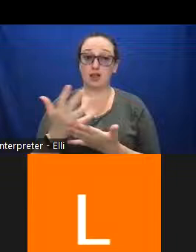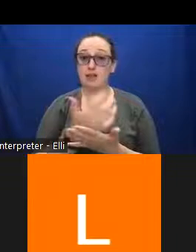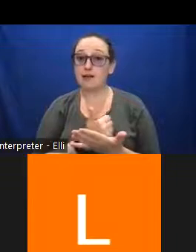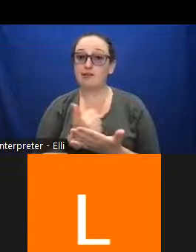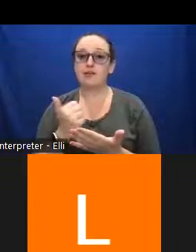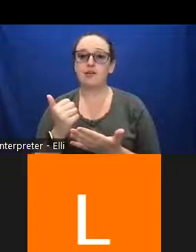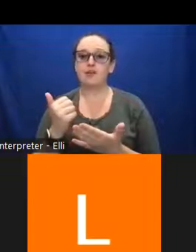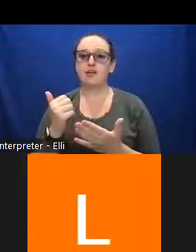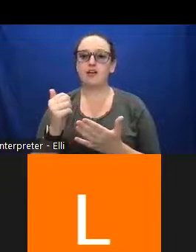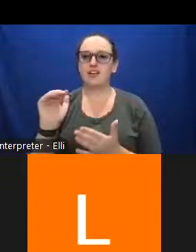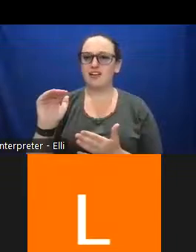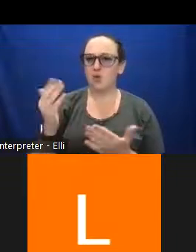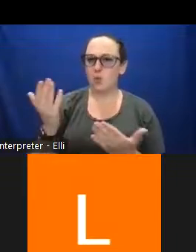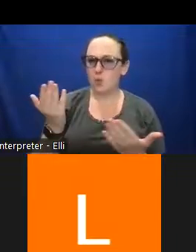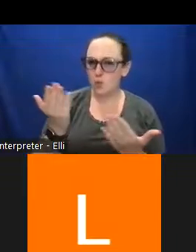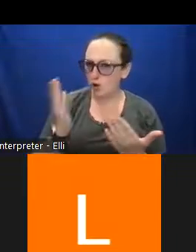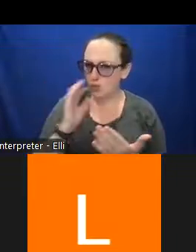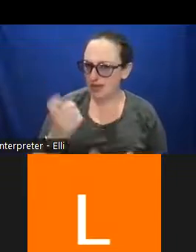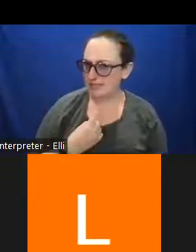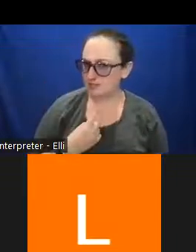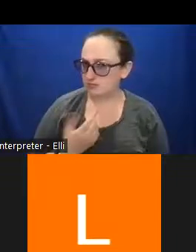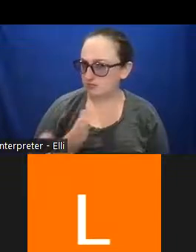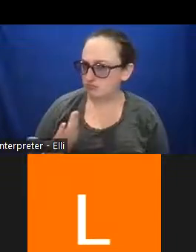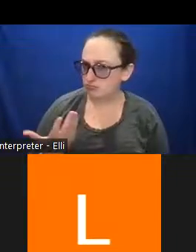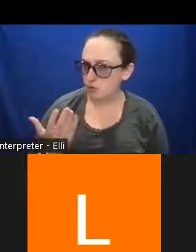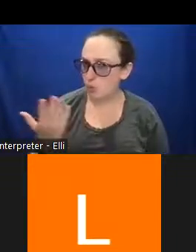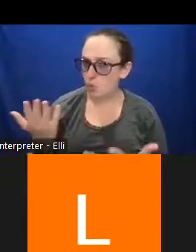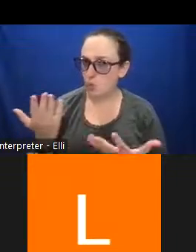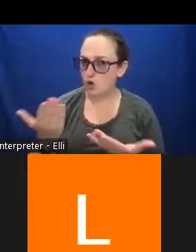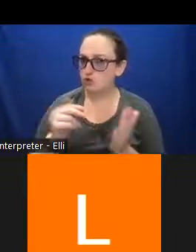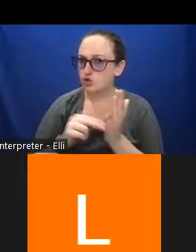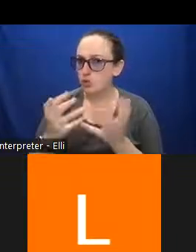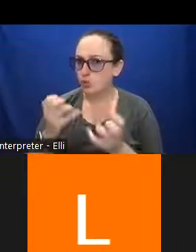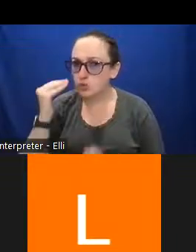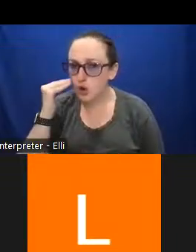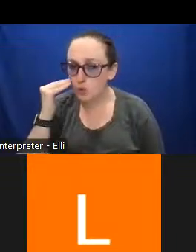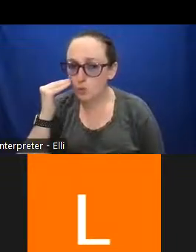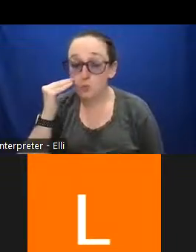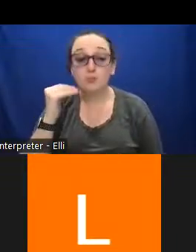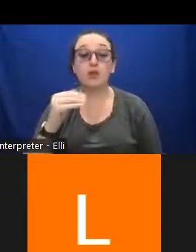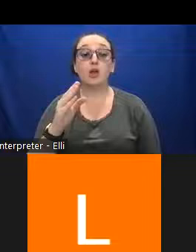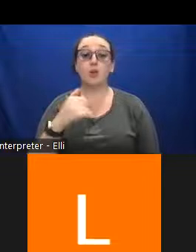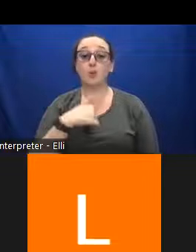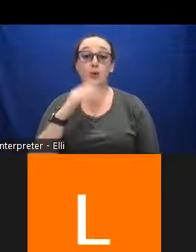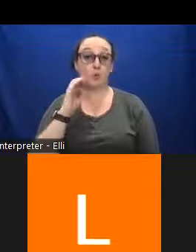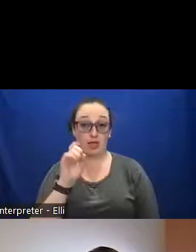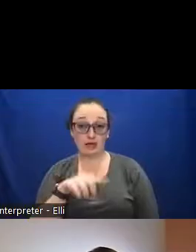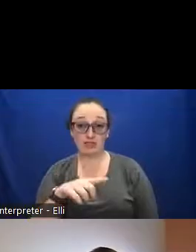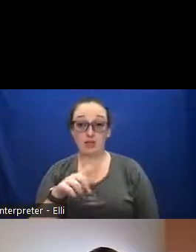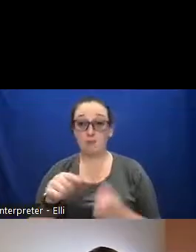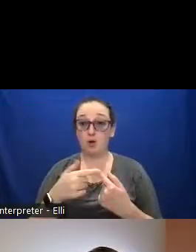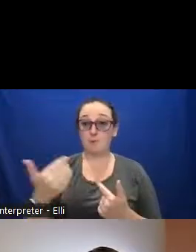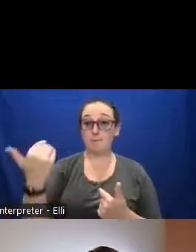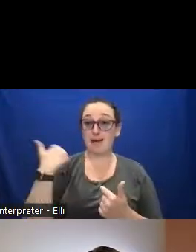say, well, what are they going to ask me? It's reasonable to expect that a past medical history will